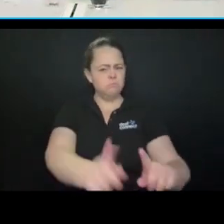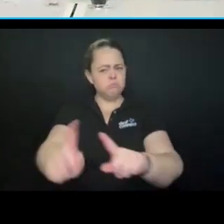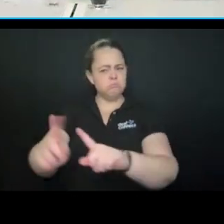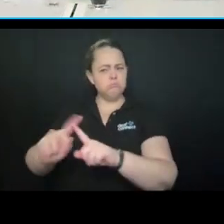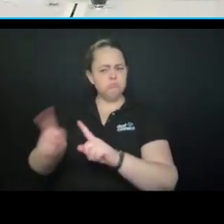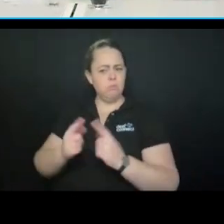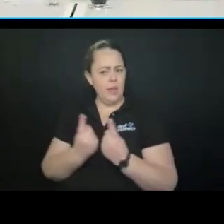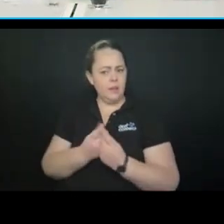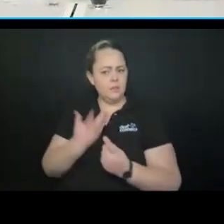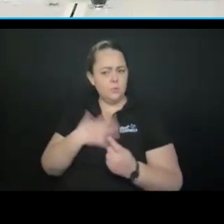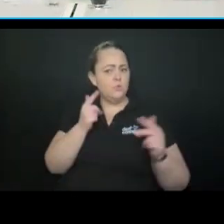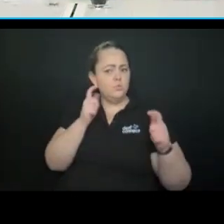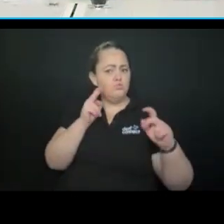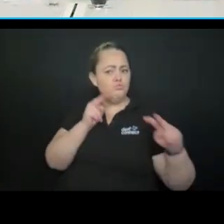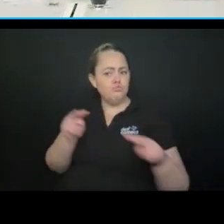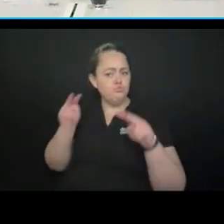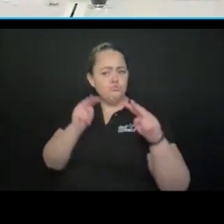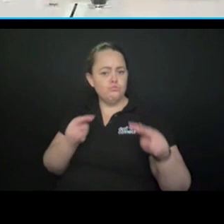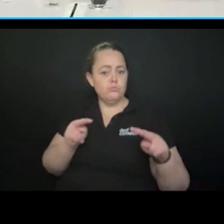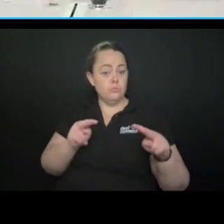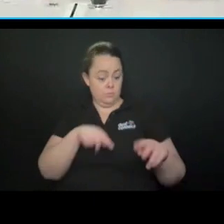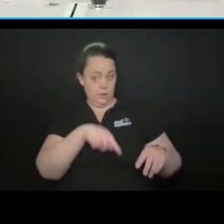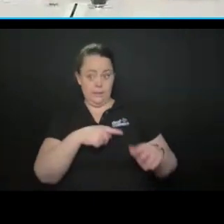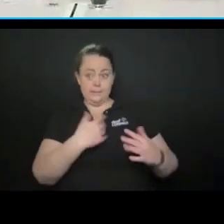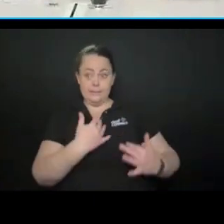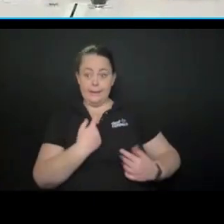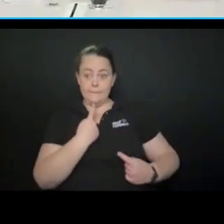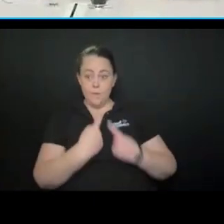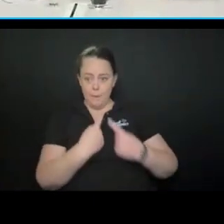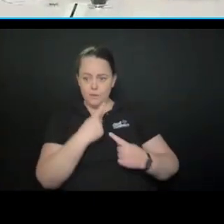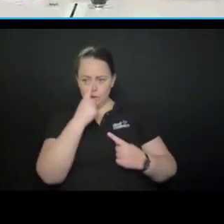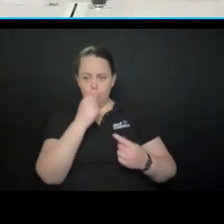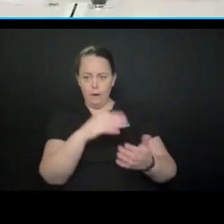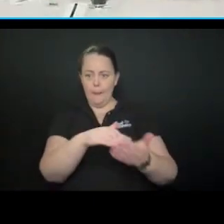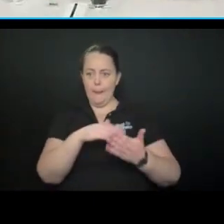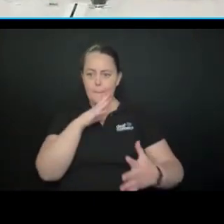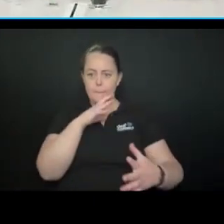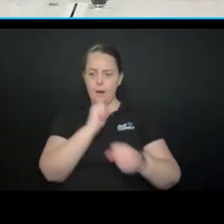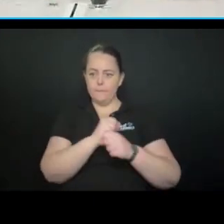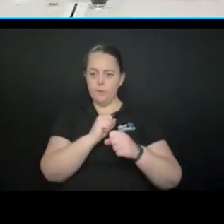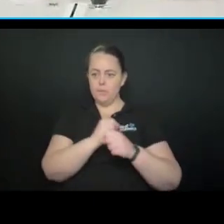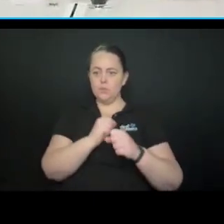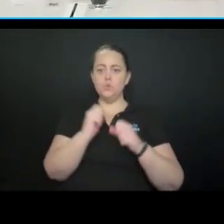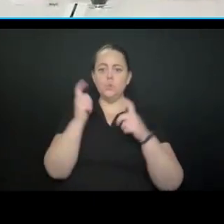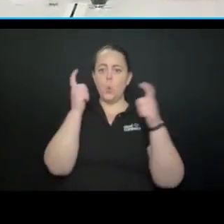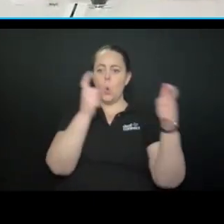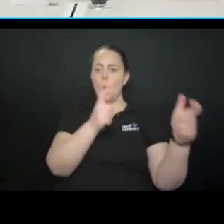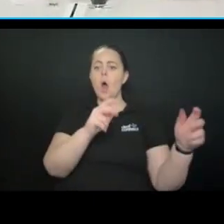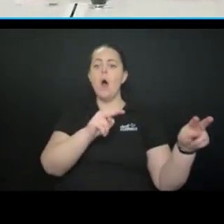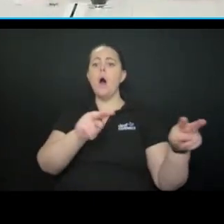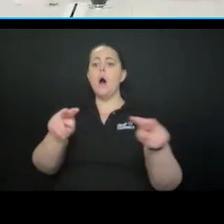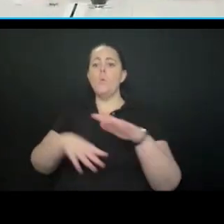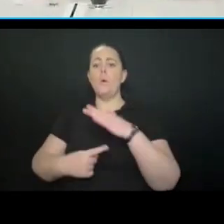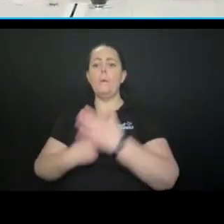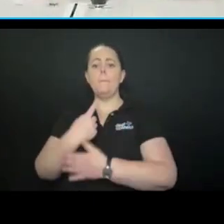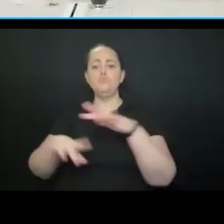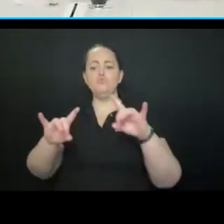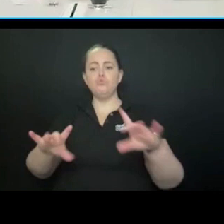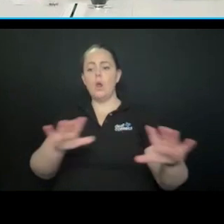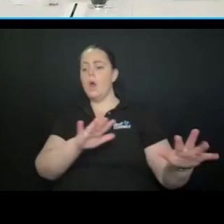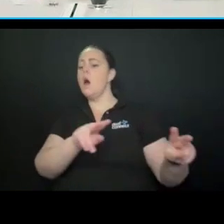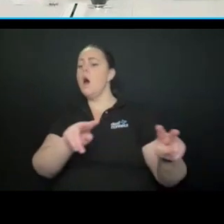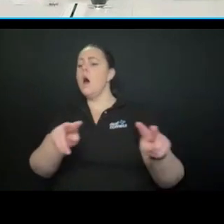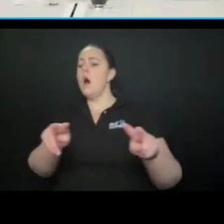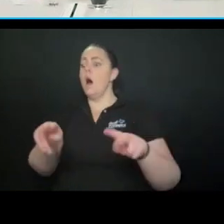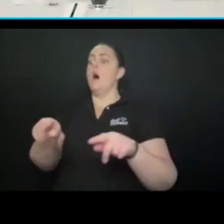to detect and address risk in the delivery of food and nutrition and dining in our services. Just a couple more points. The